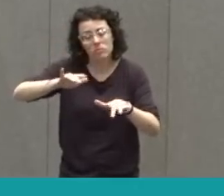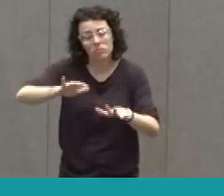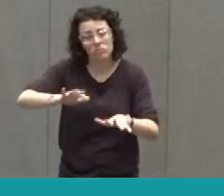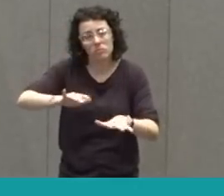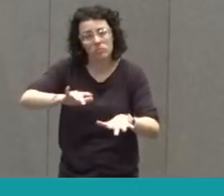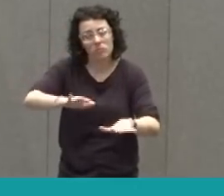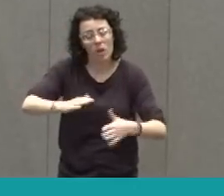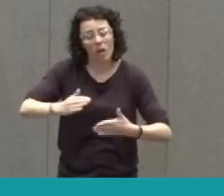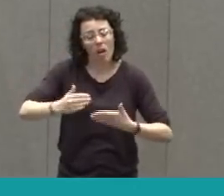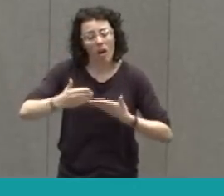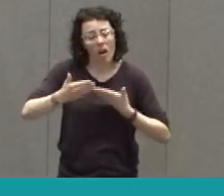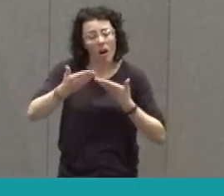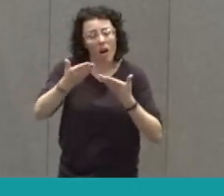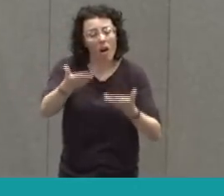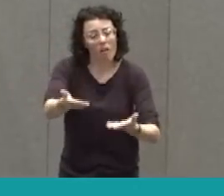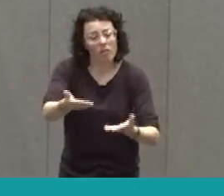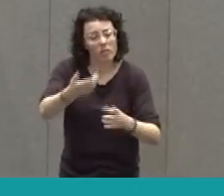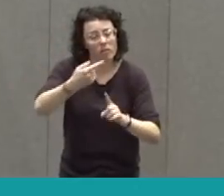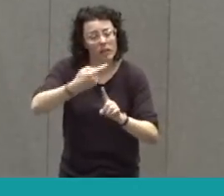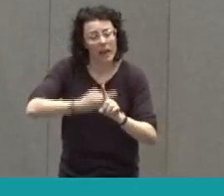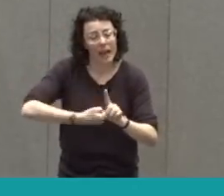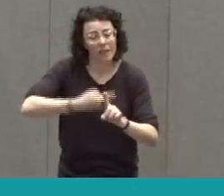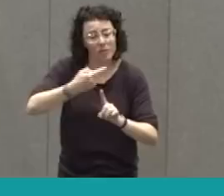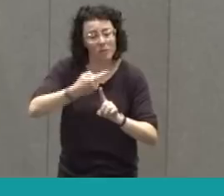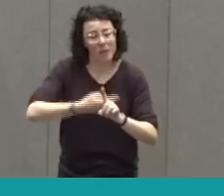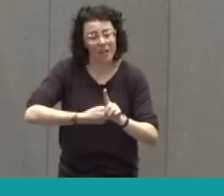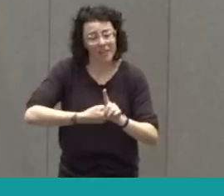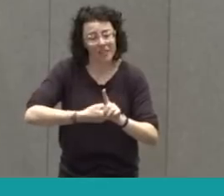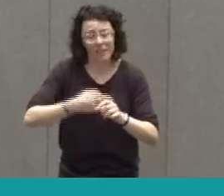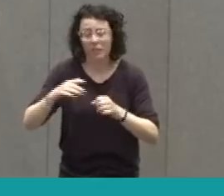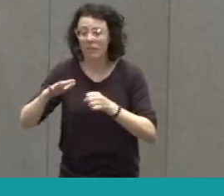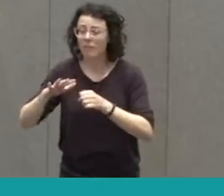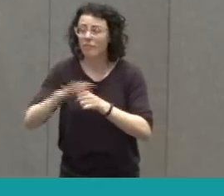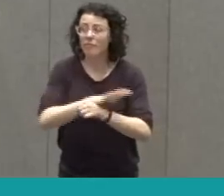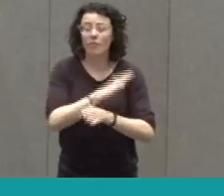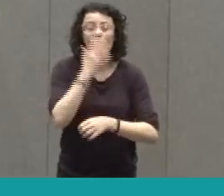face each month to your windowsill.